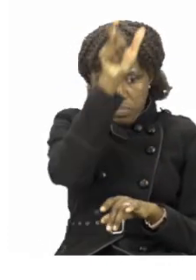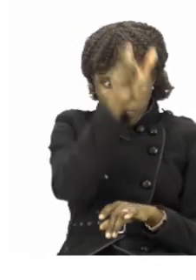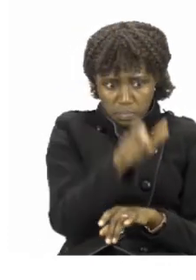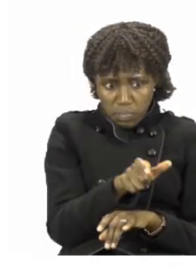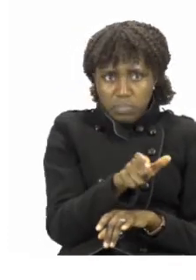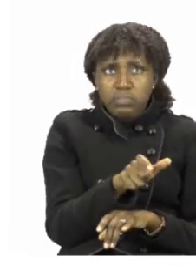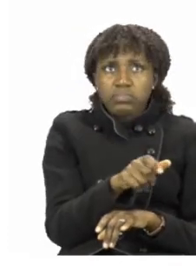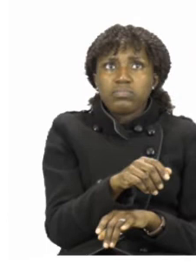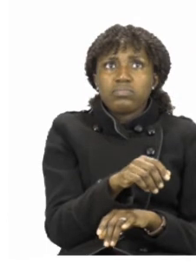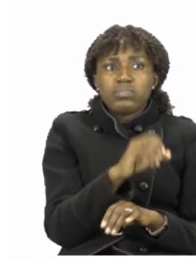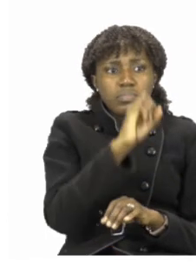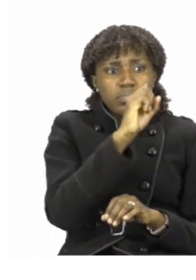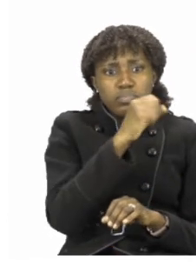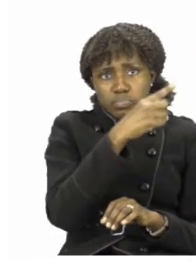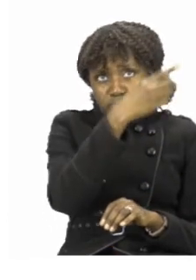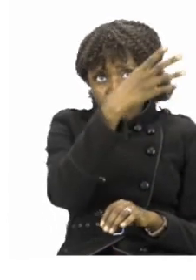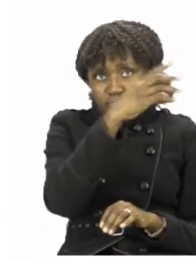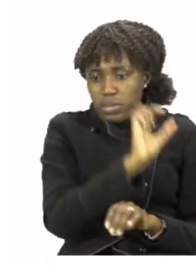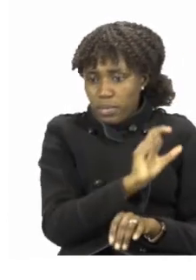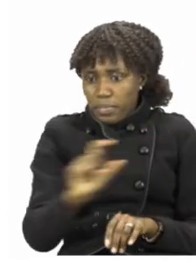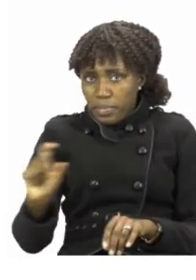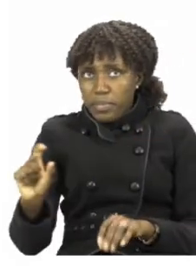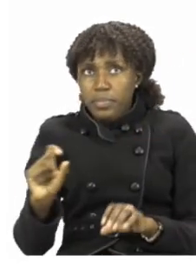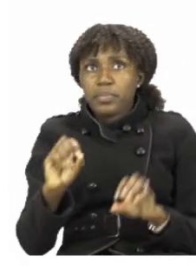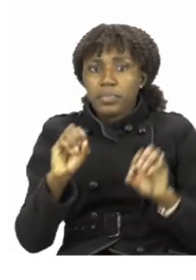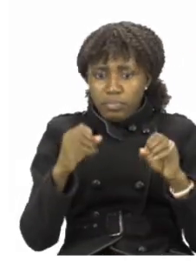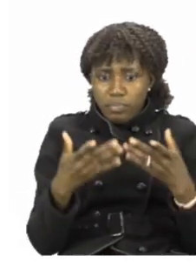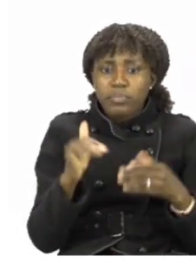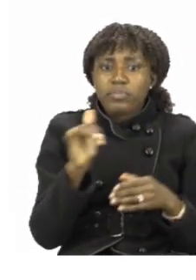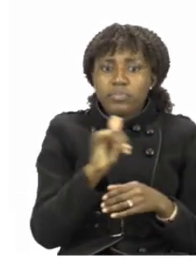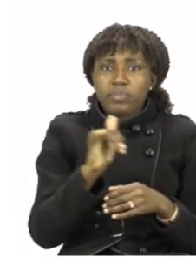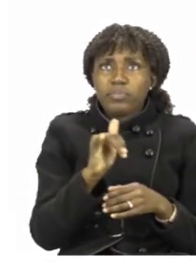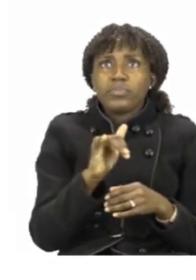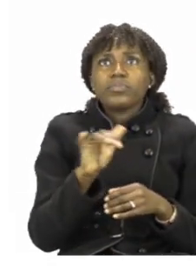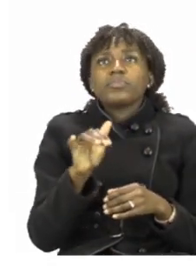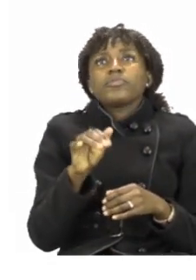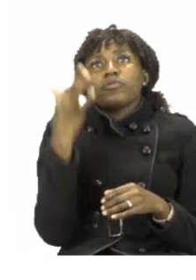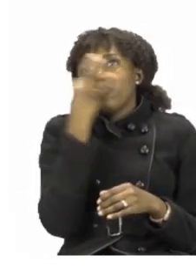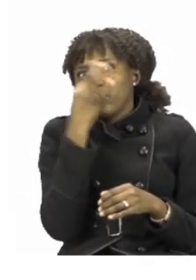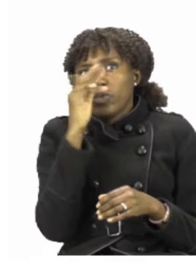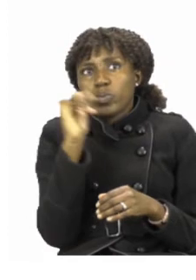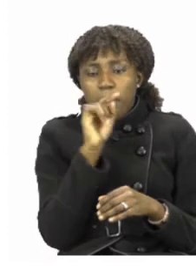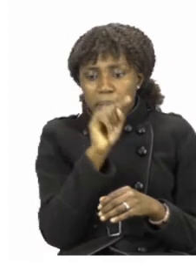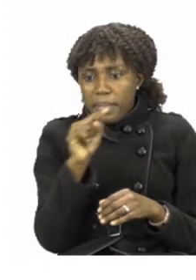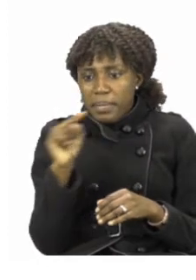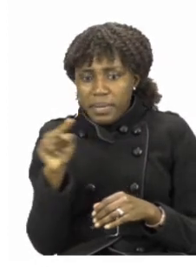then on the other side we have the number of learners that brought those flowers.